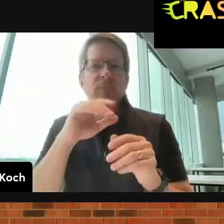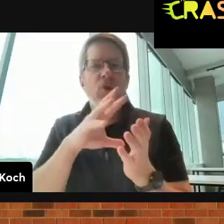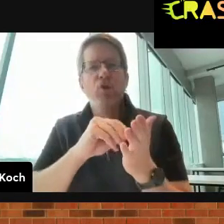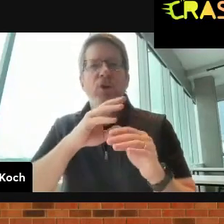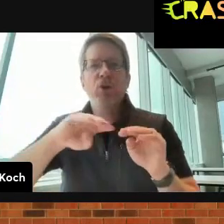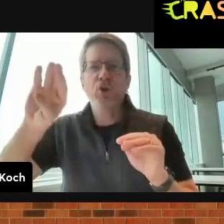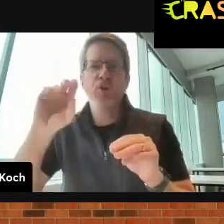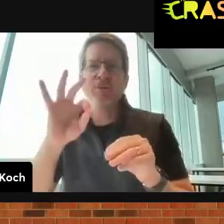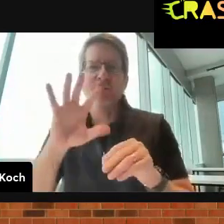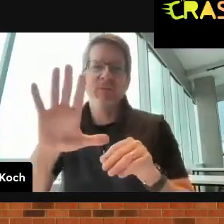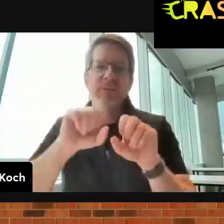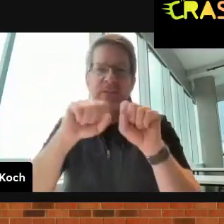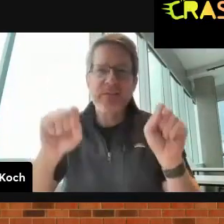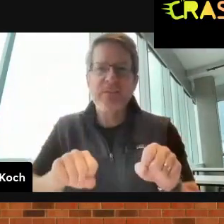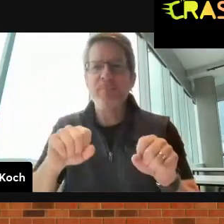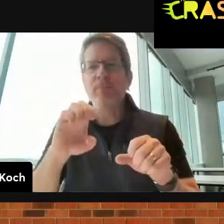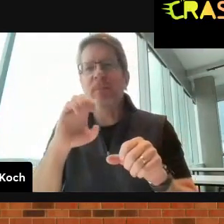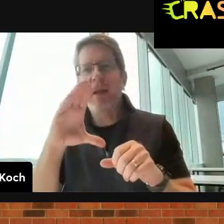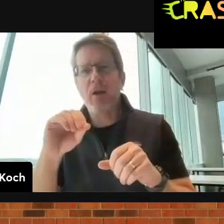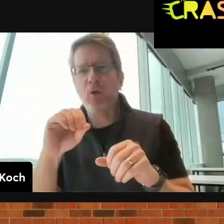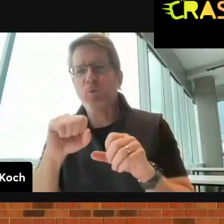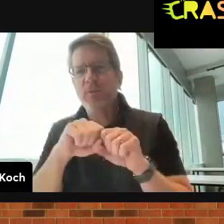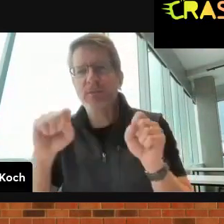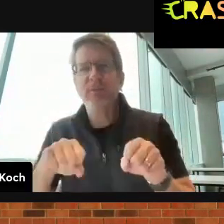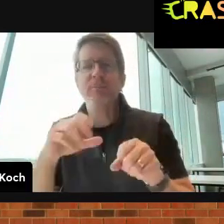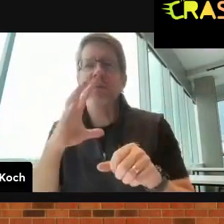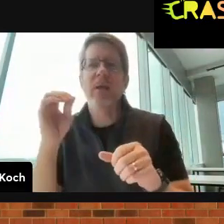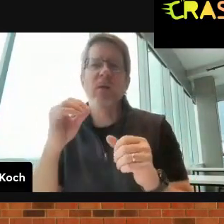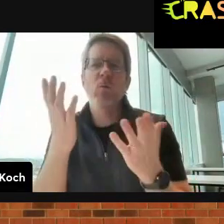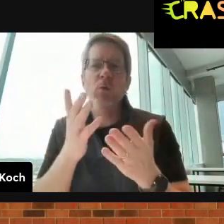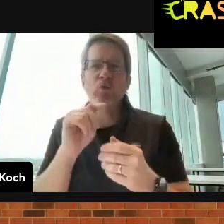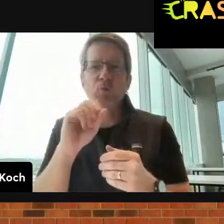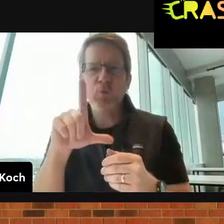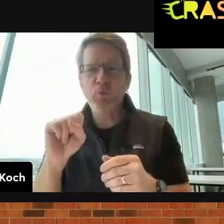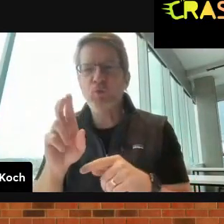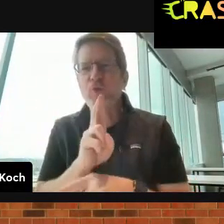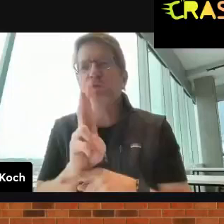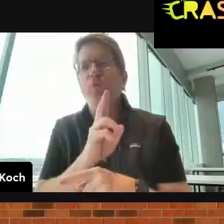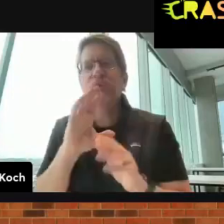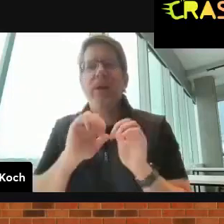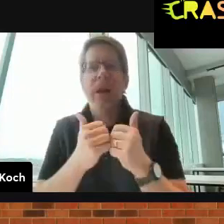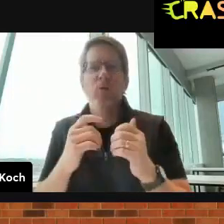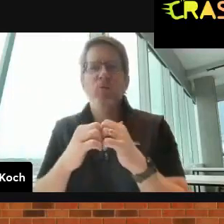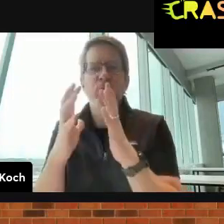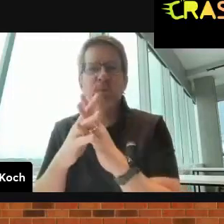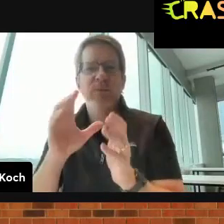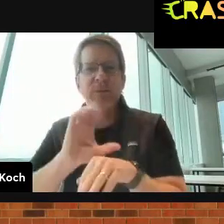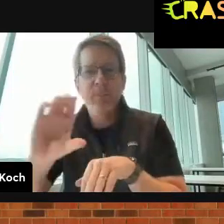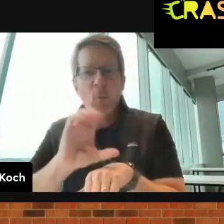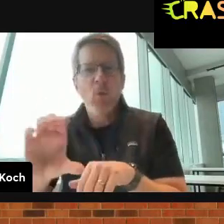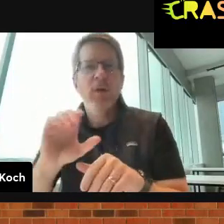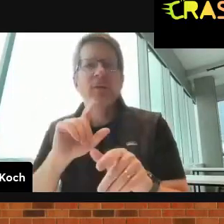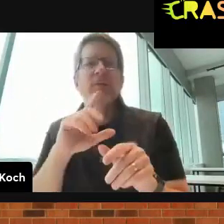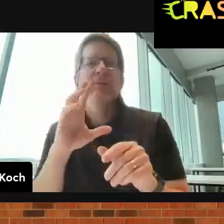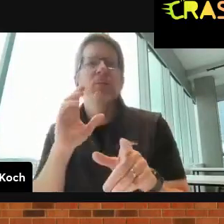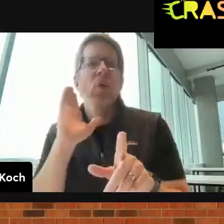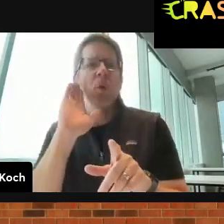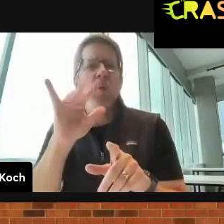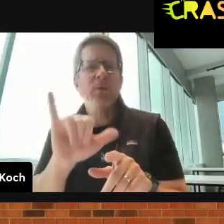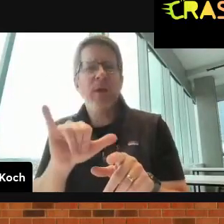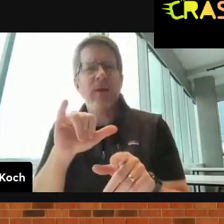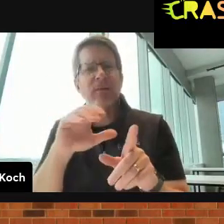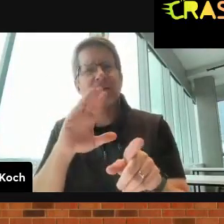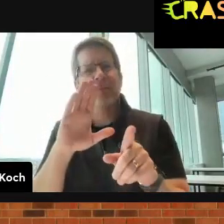to learn the learning curve of the system and the whole ecosystem and what tools you use and how to implement